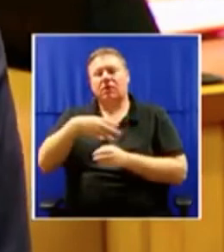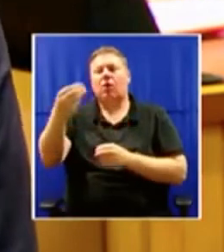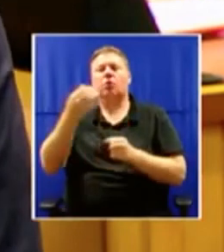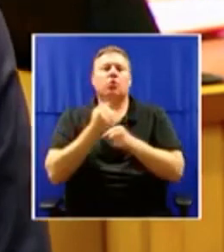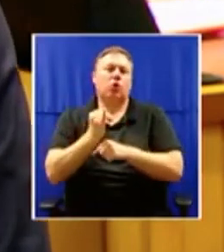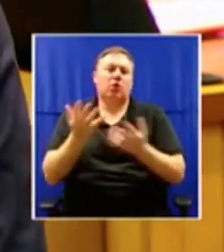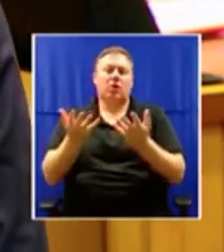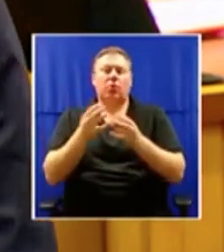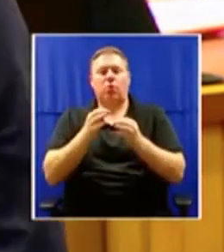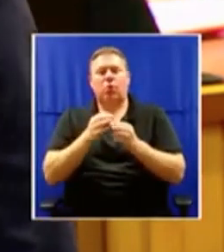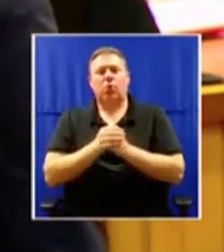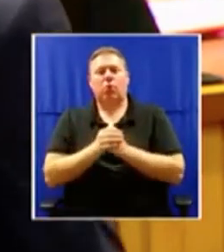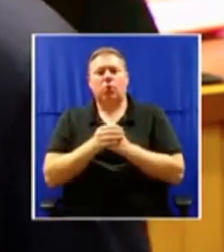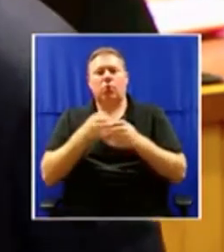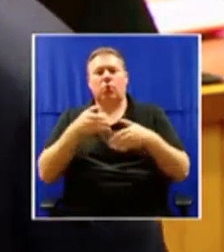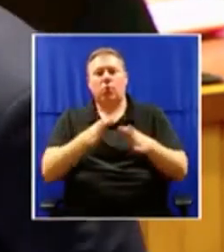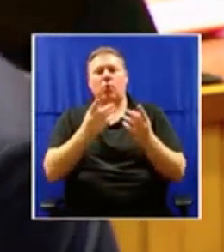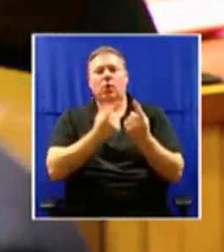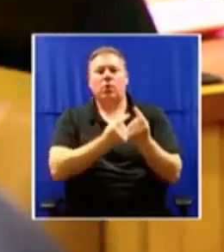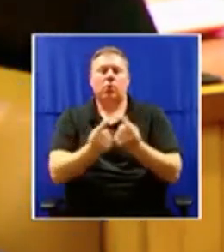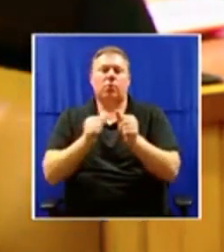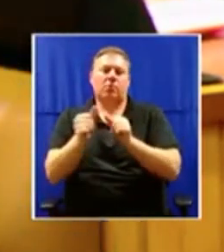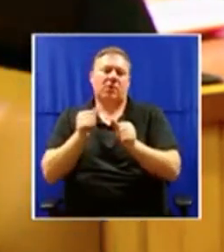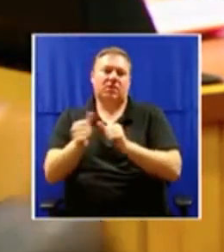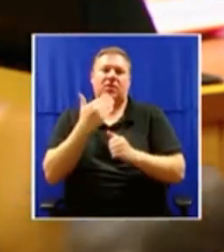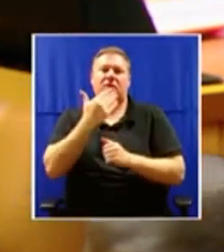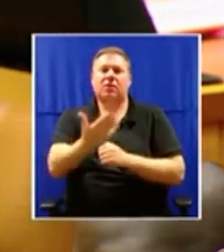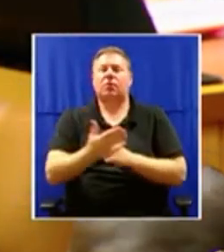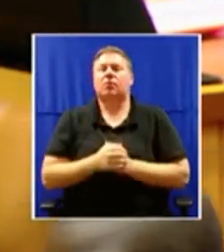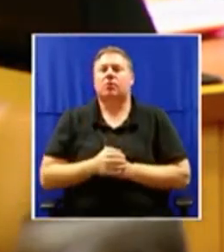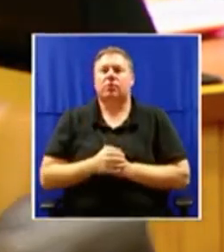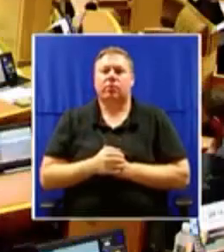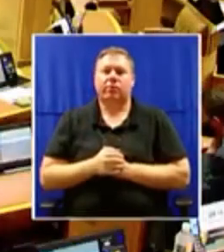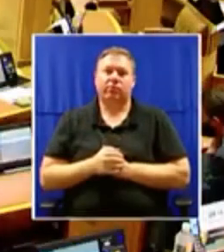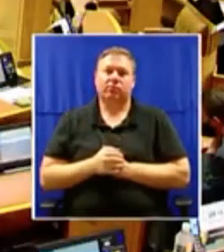debate the Reverend wants to introduce. Thank you, which I agree with. Thank you, Minister.